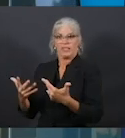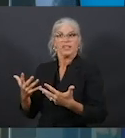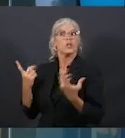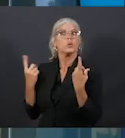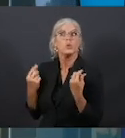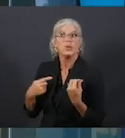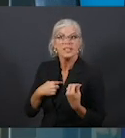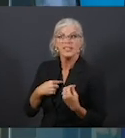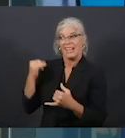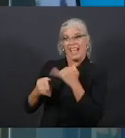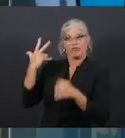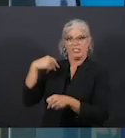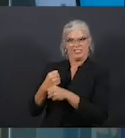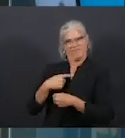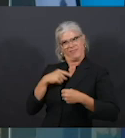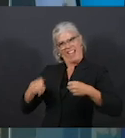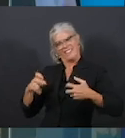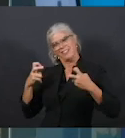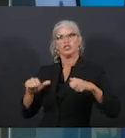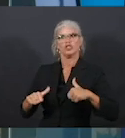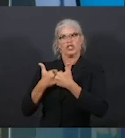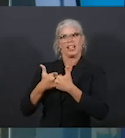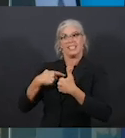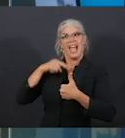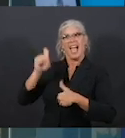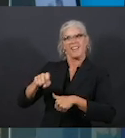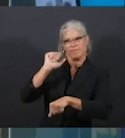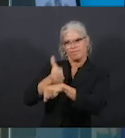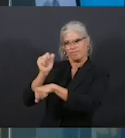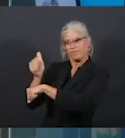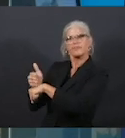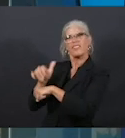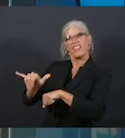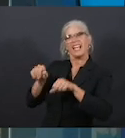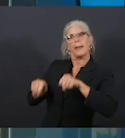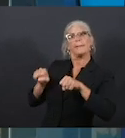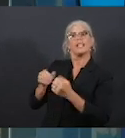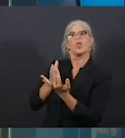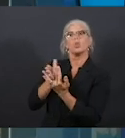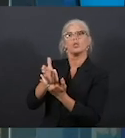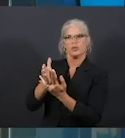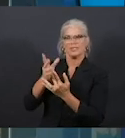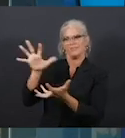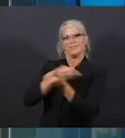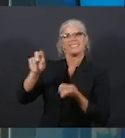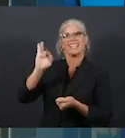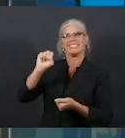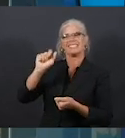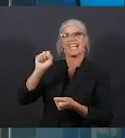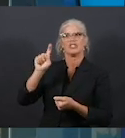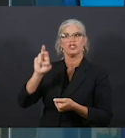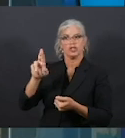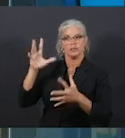the deputy director, is we've got to be able to build capability and capacity through disasters. And that is his quote, that is his